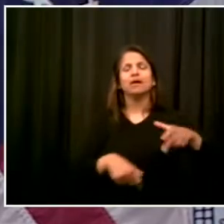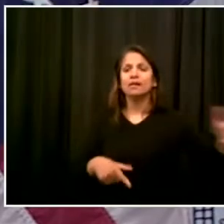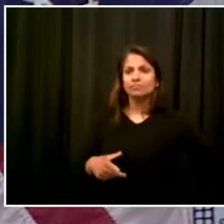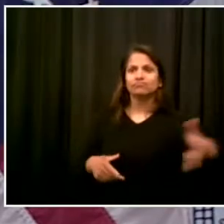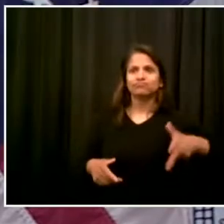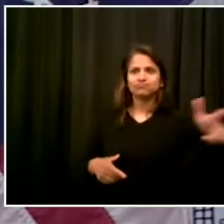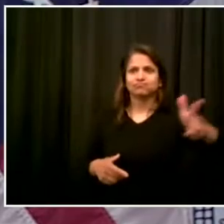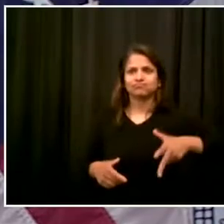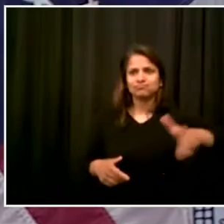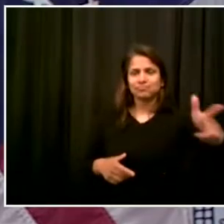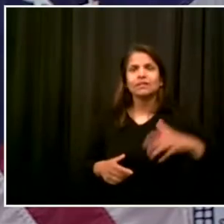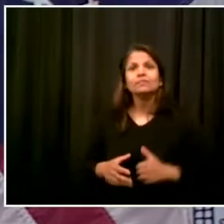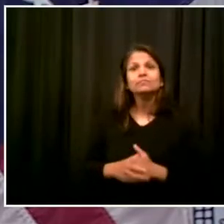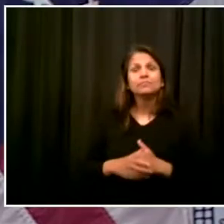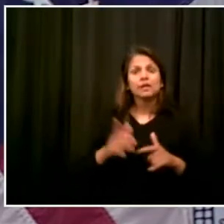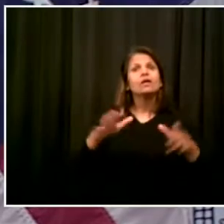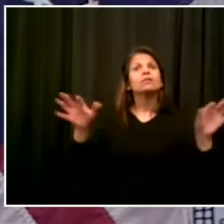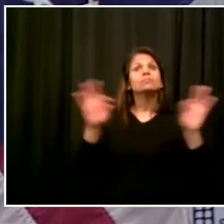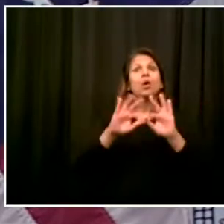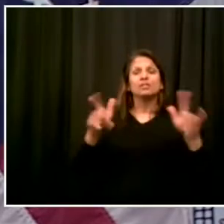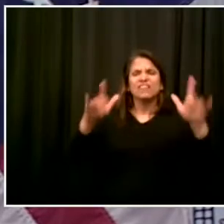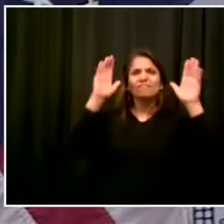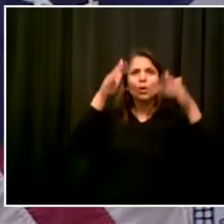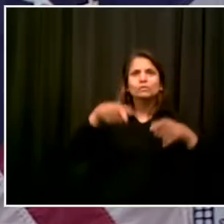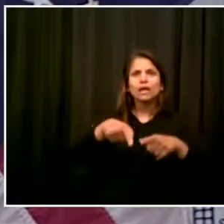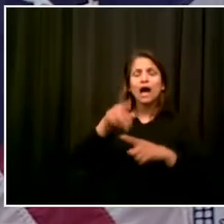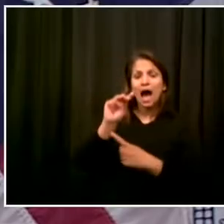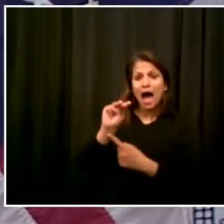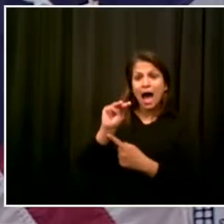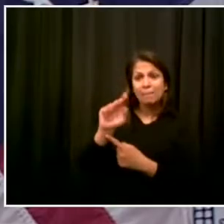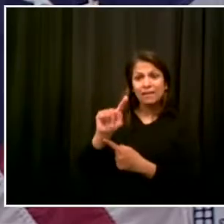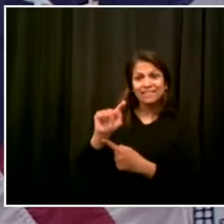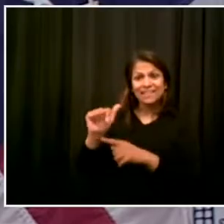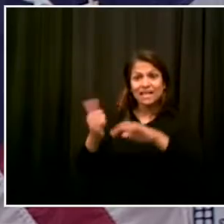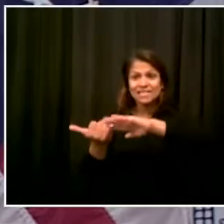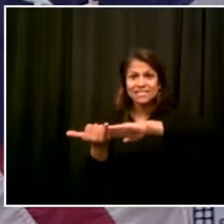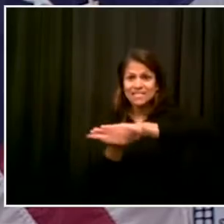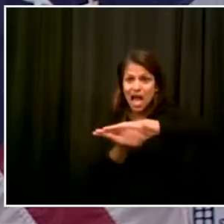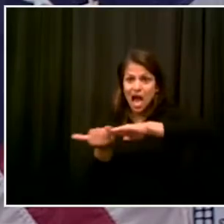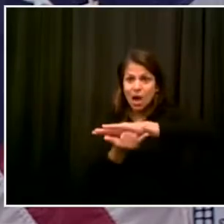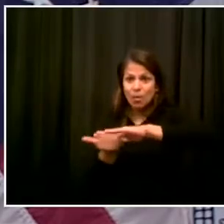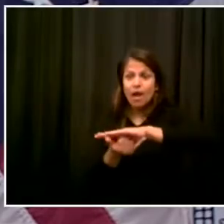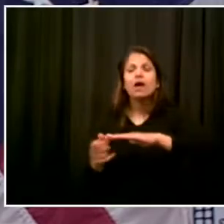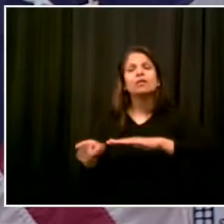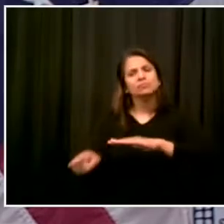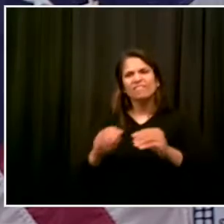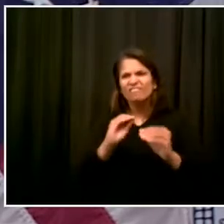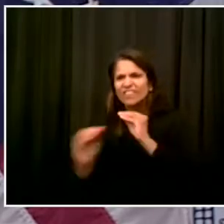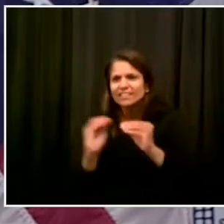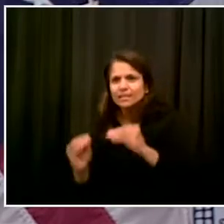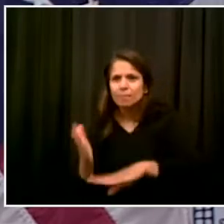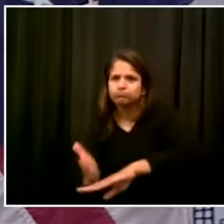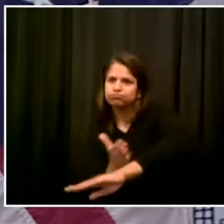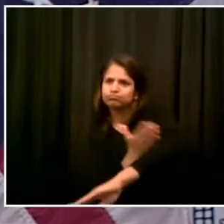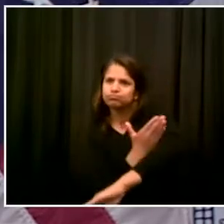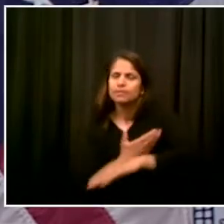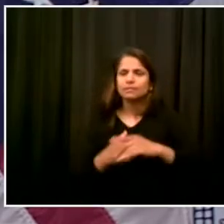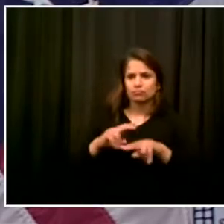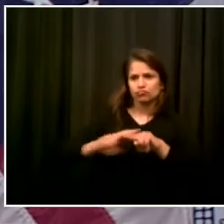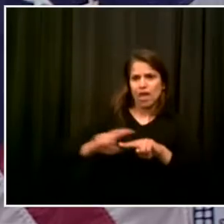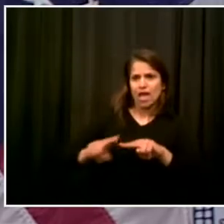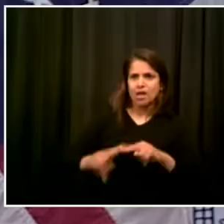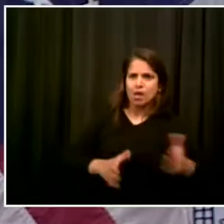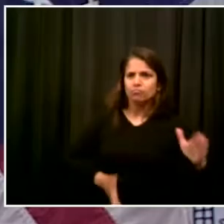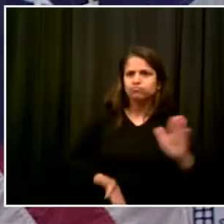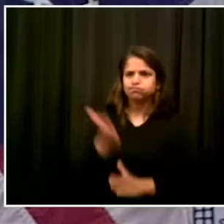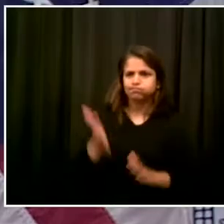impressive comeback in subway usage now. The glass is more than half full in our ability to make this a city that's going to be more and more